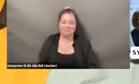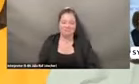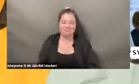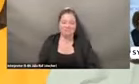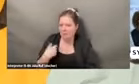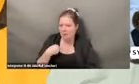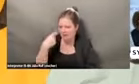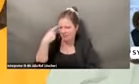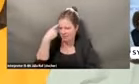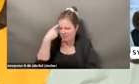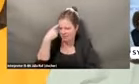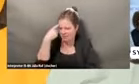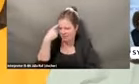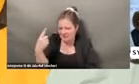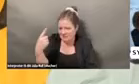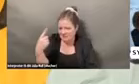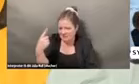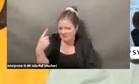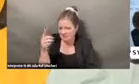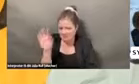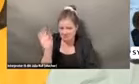the